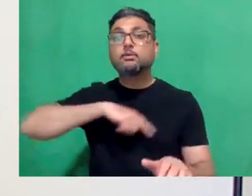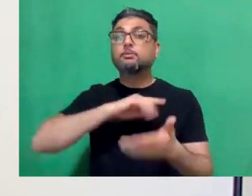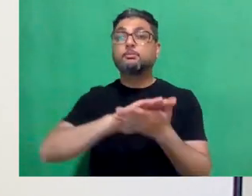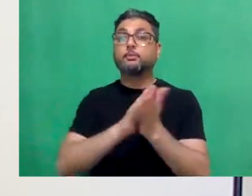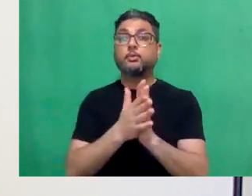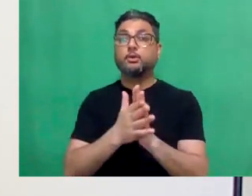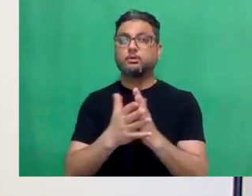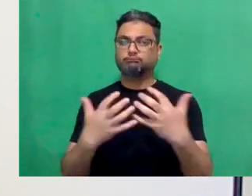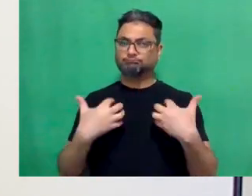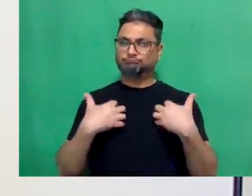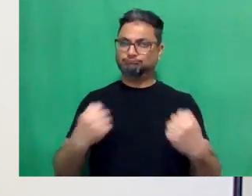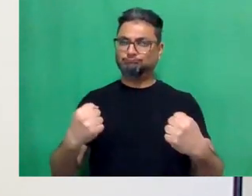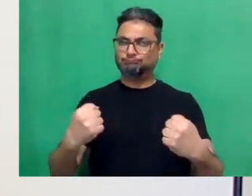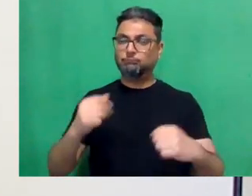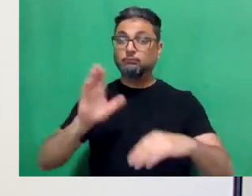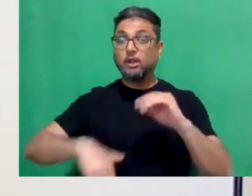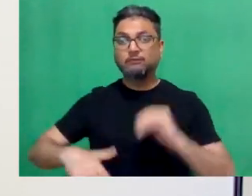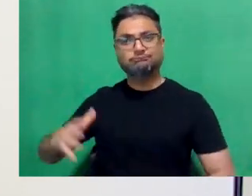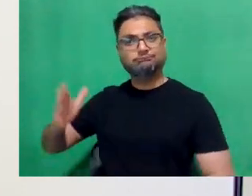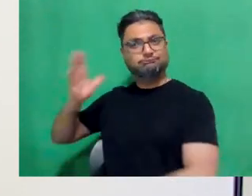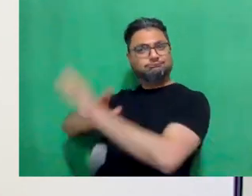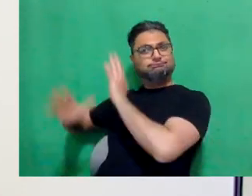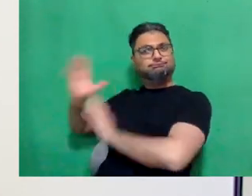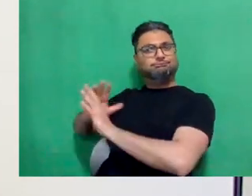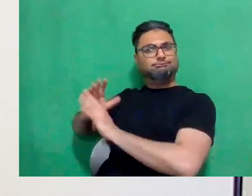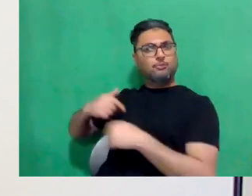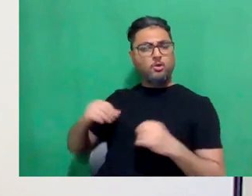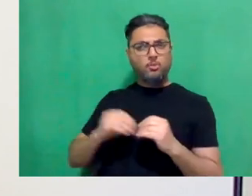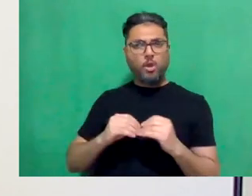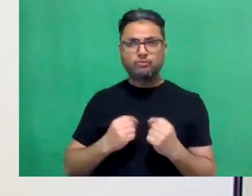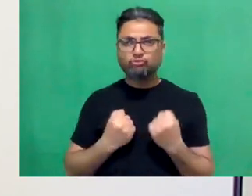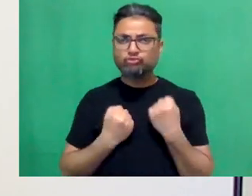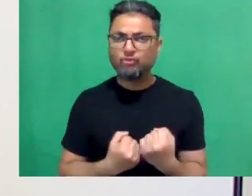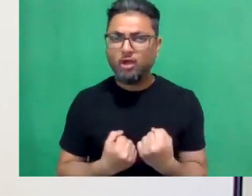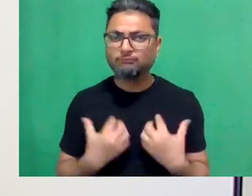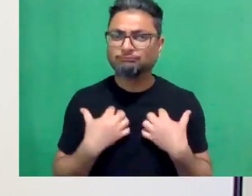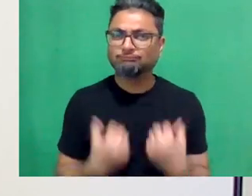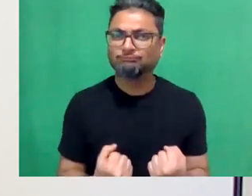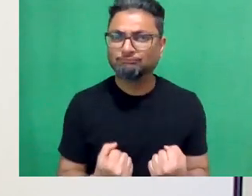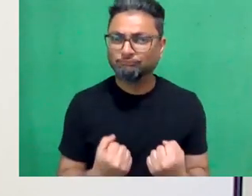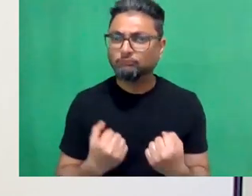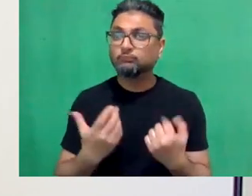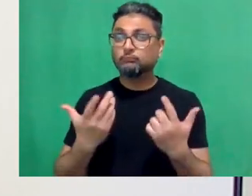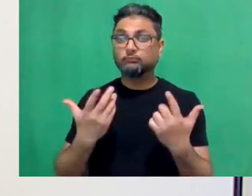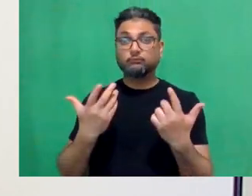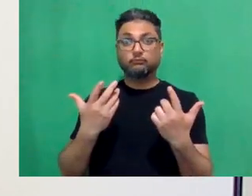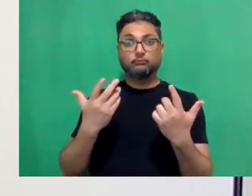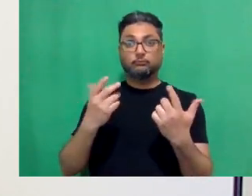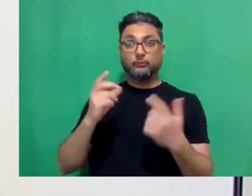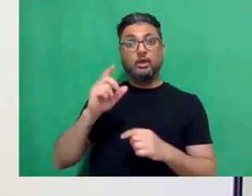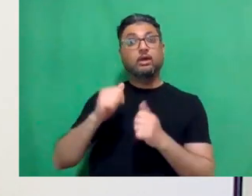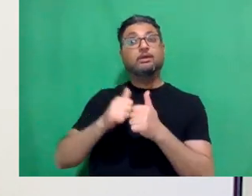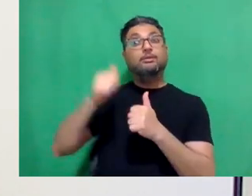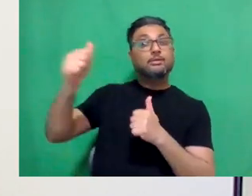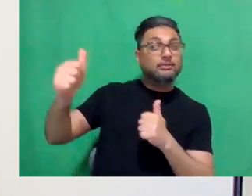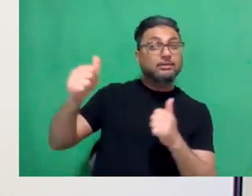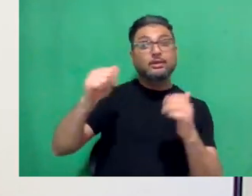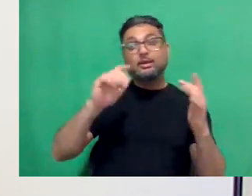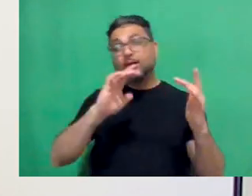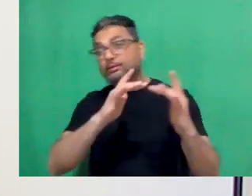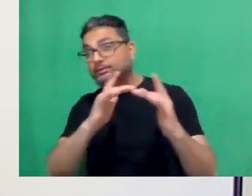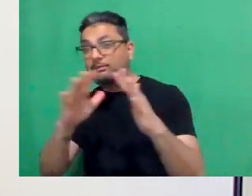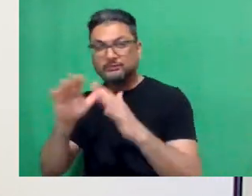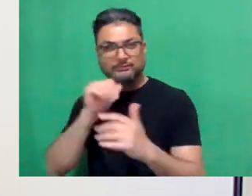before. To be able to show up and be present in a digital world hasn't been easy. But this learning